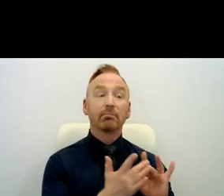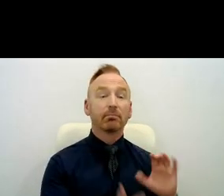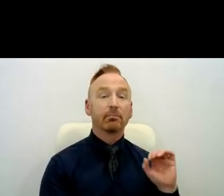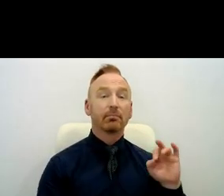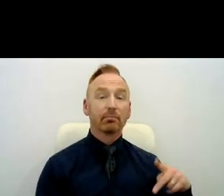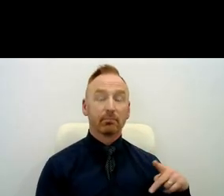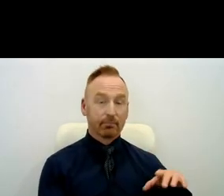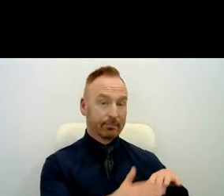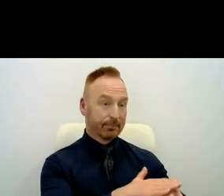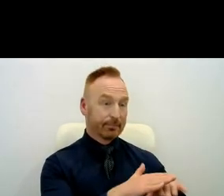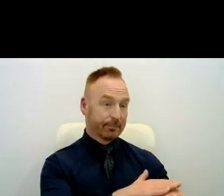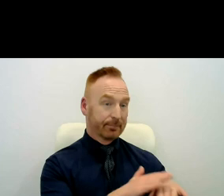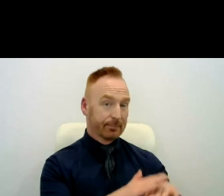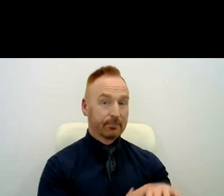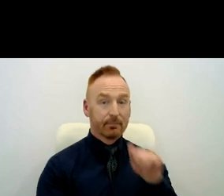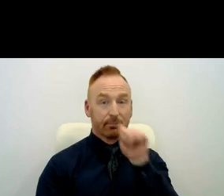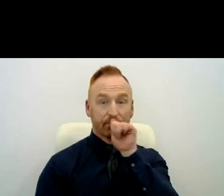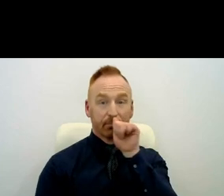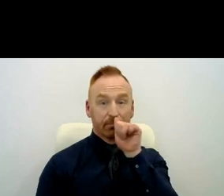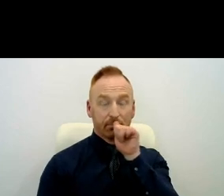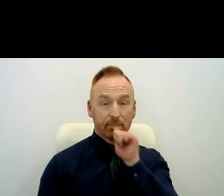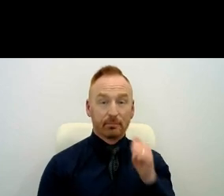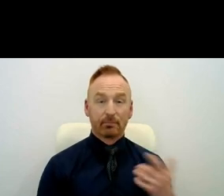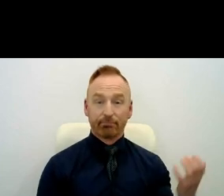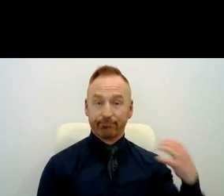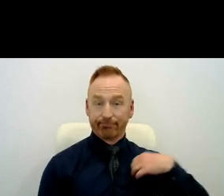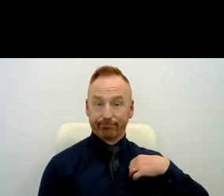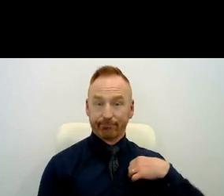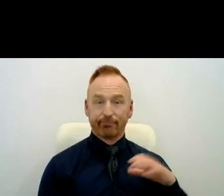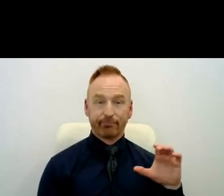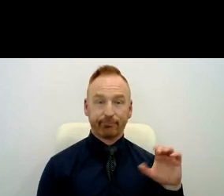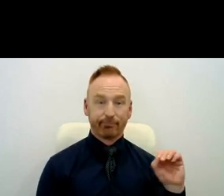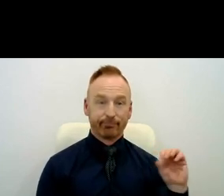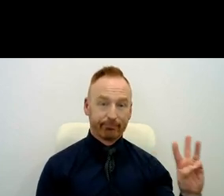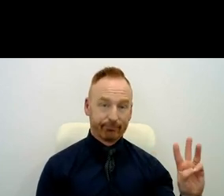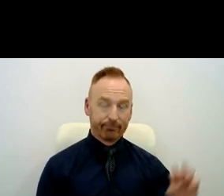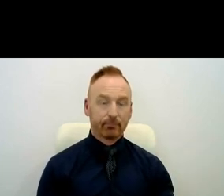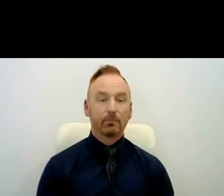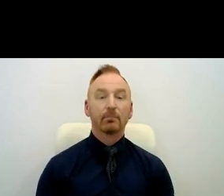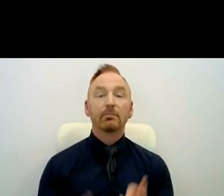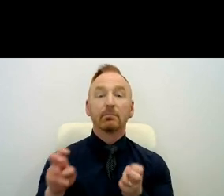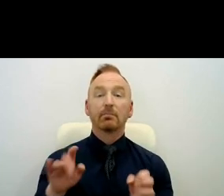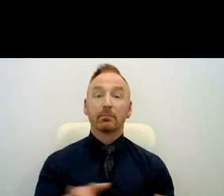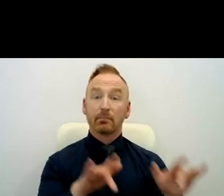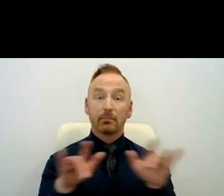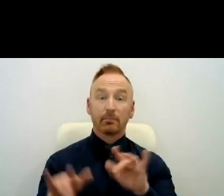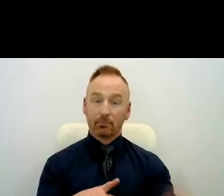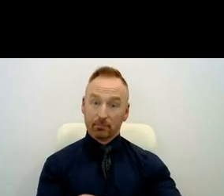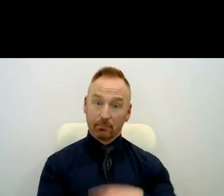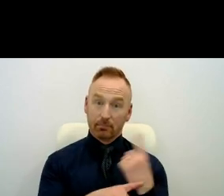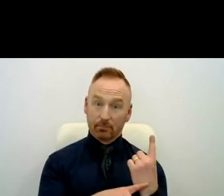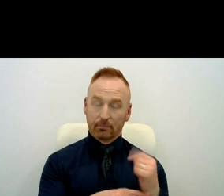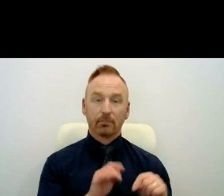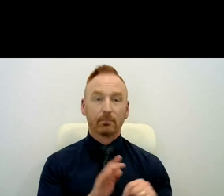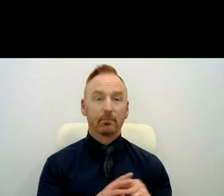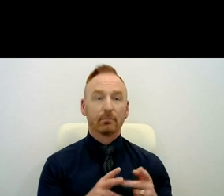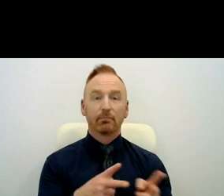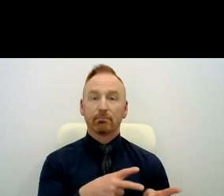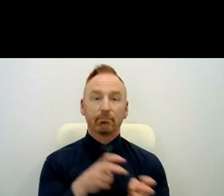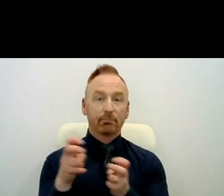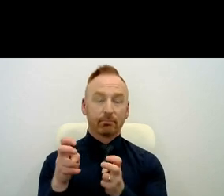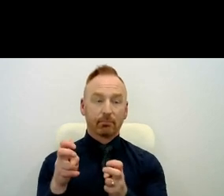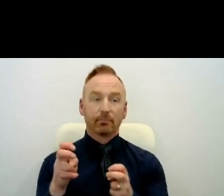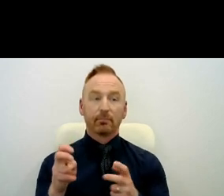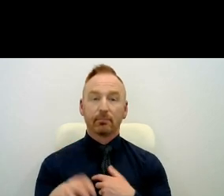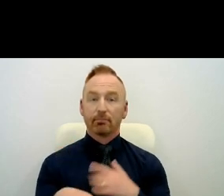the Corporate Access and Privacy Officer of the City of Winnipeg. A recording of today's event will be made